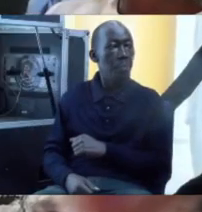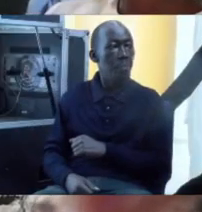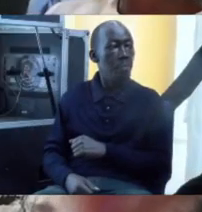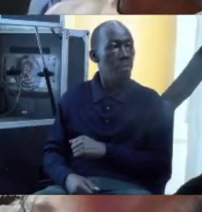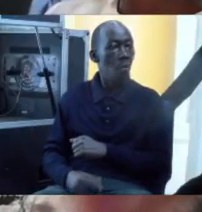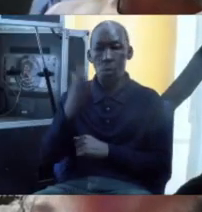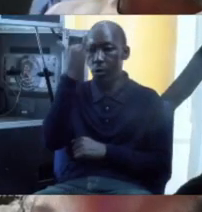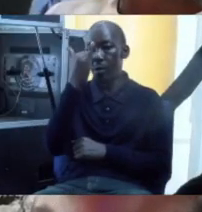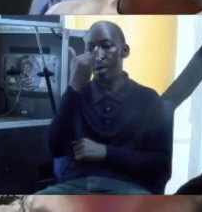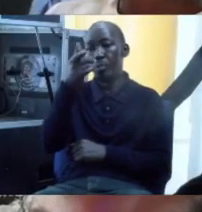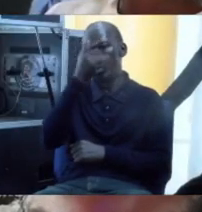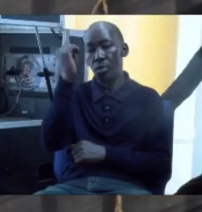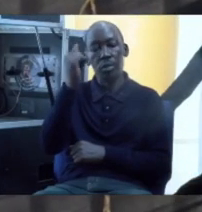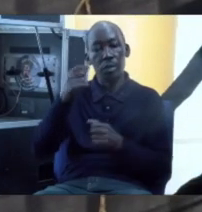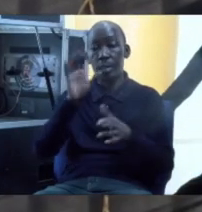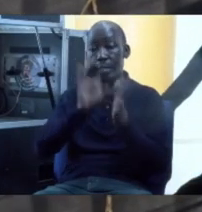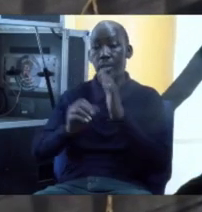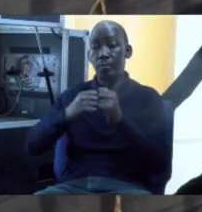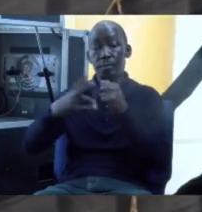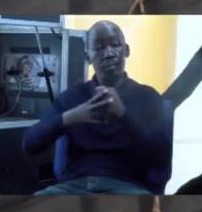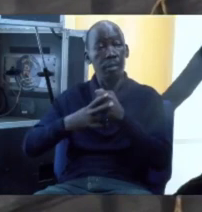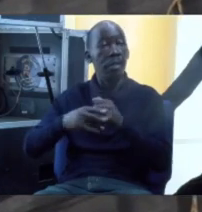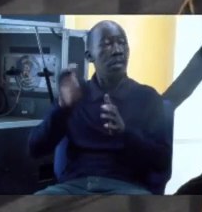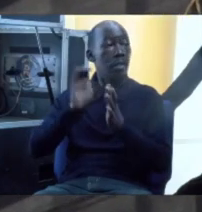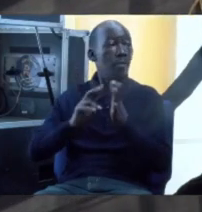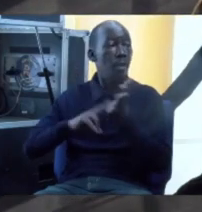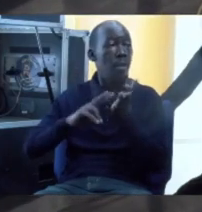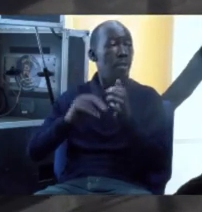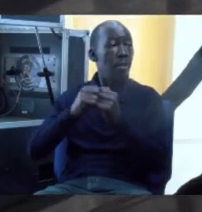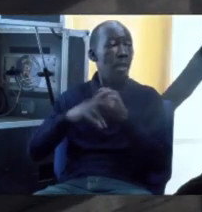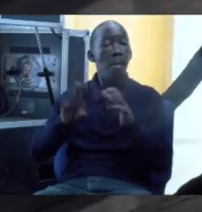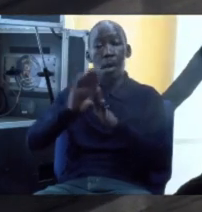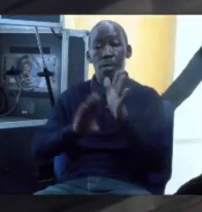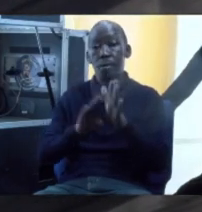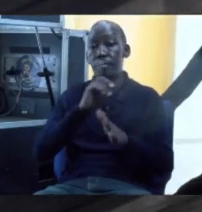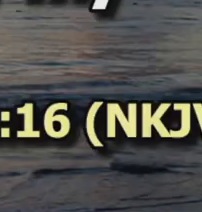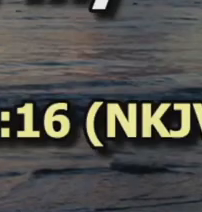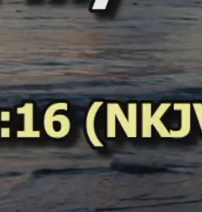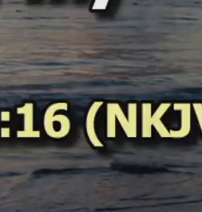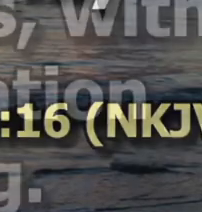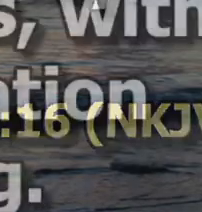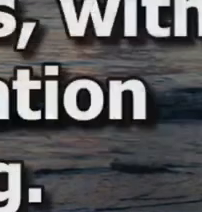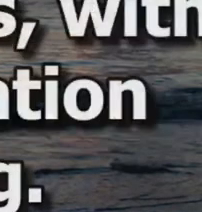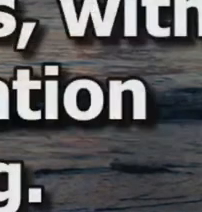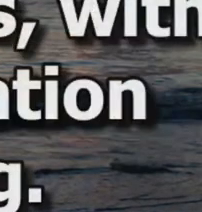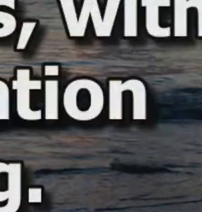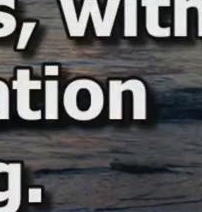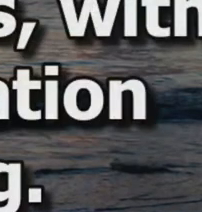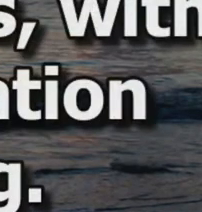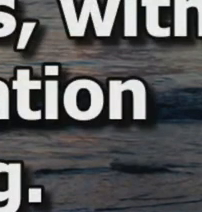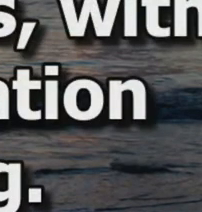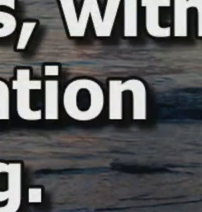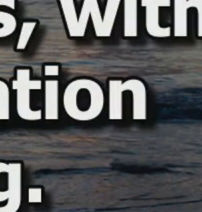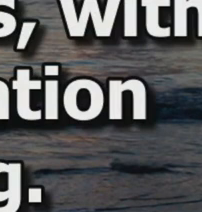deceived. Why? Look at verse 17. Look at verse 17. What does it say? Verse 17. Mstari wa 17. Wana halaluang. What does it